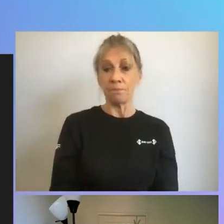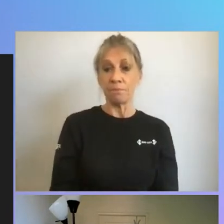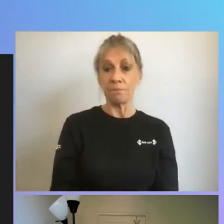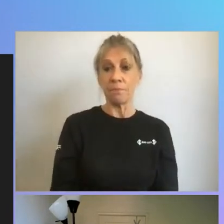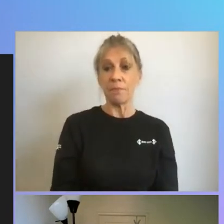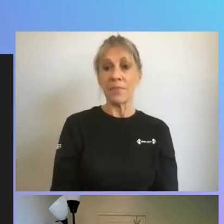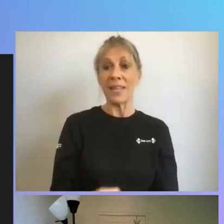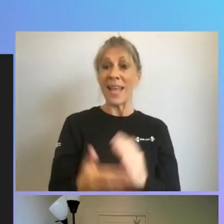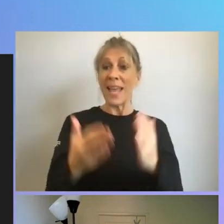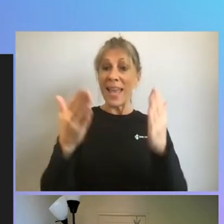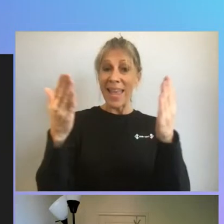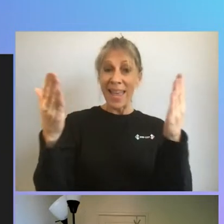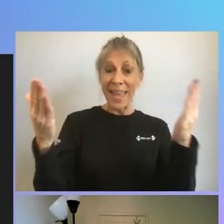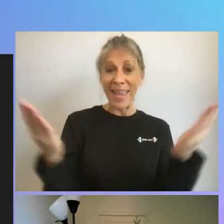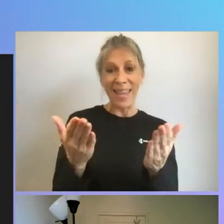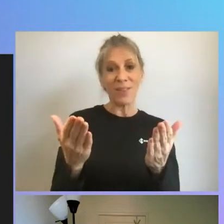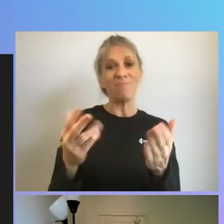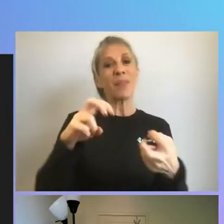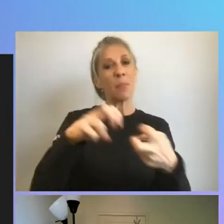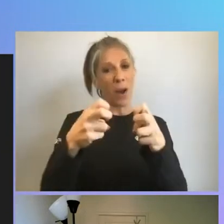And here lies the problem.